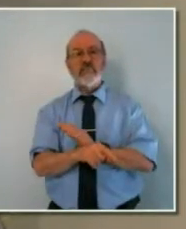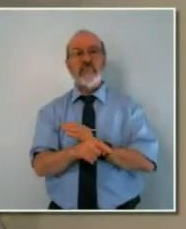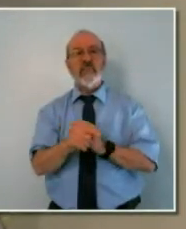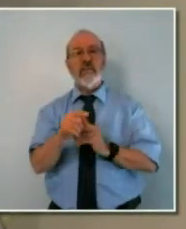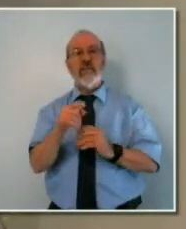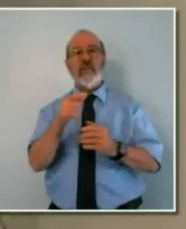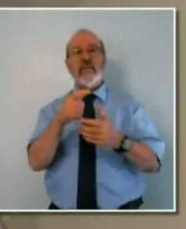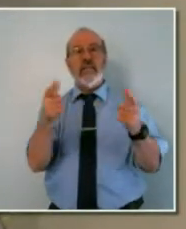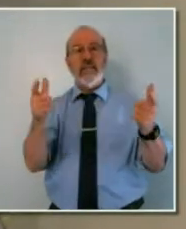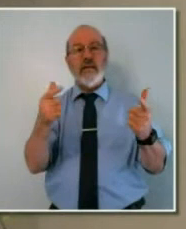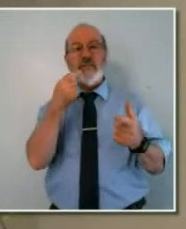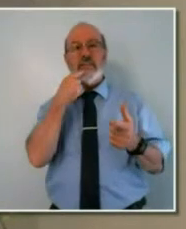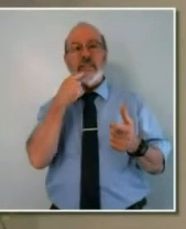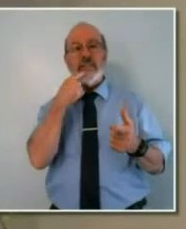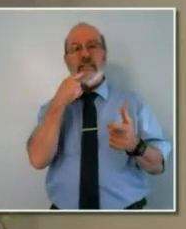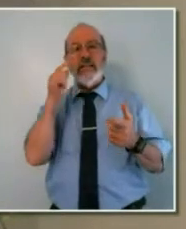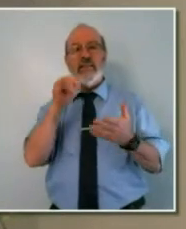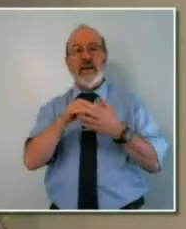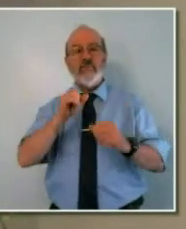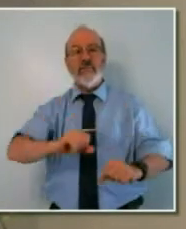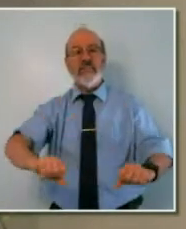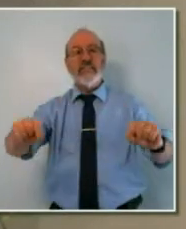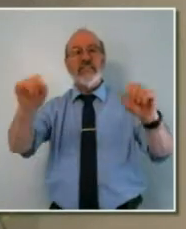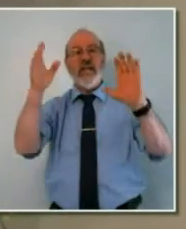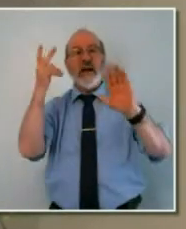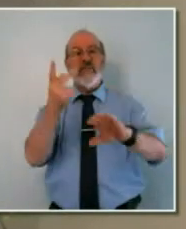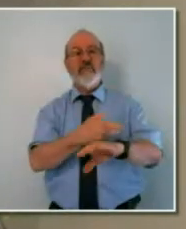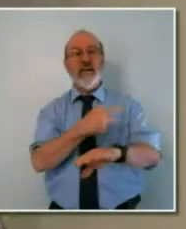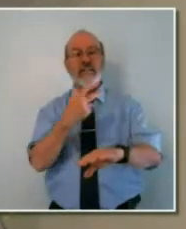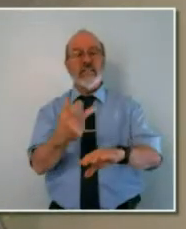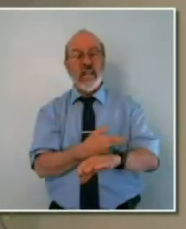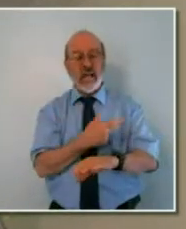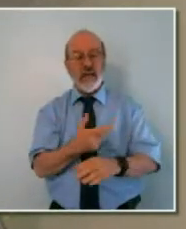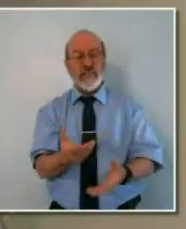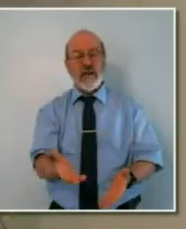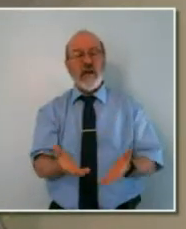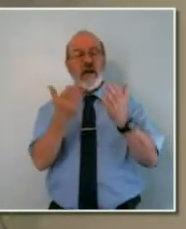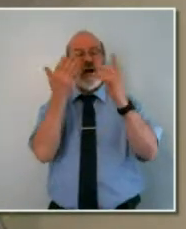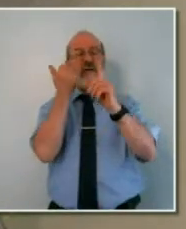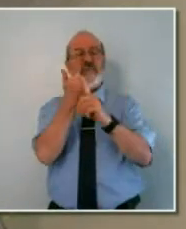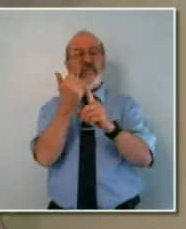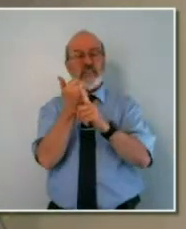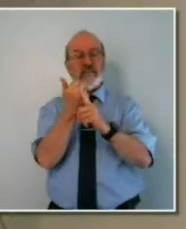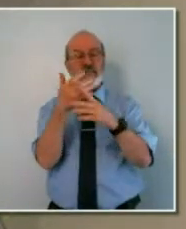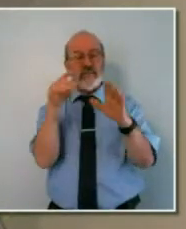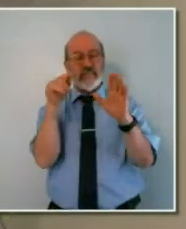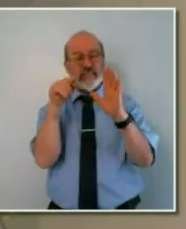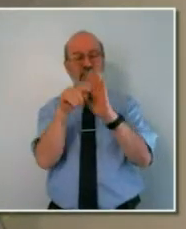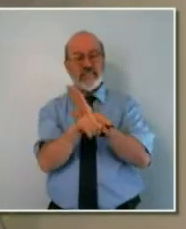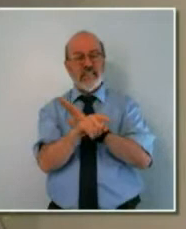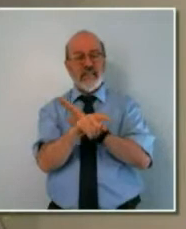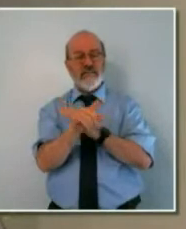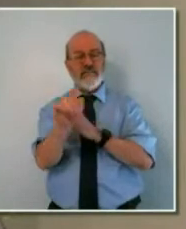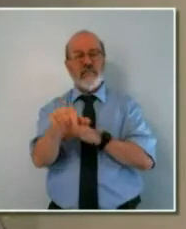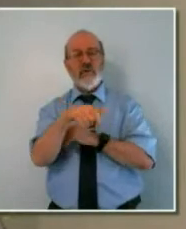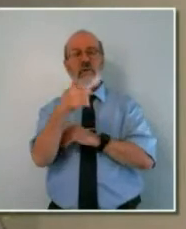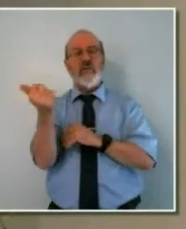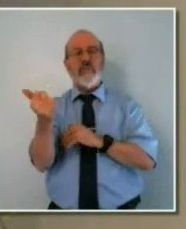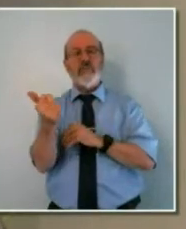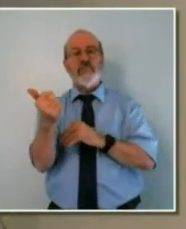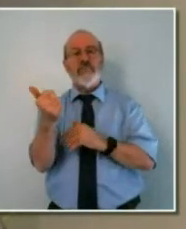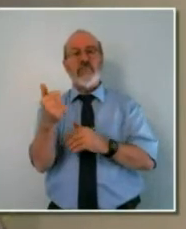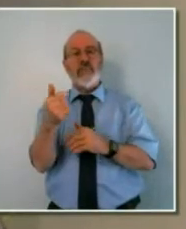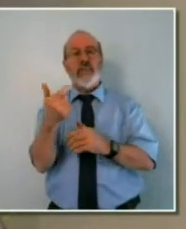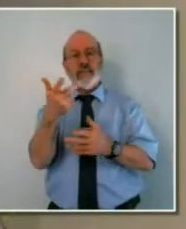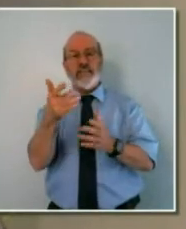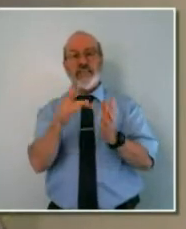lamb was a sacrifice. This lamb offered itself and was slain for another. And this, of course, is